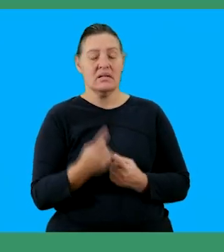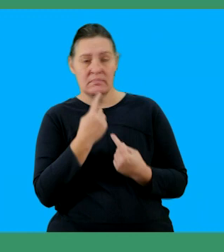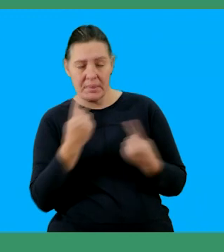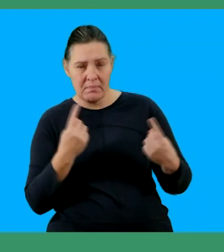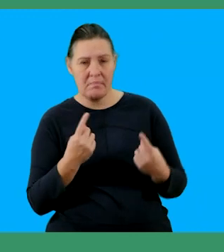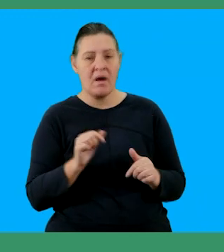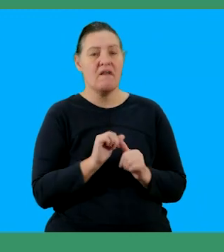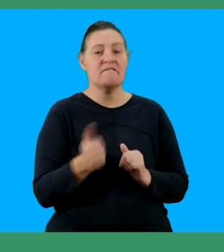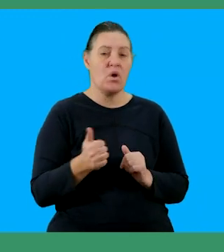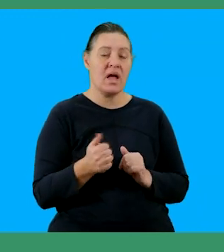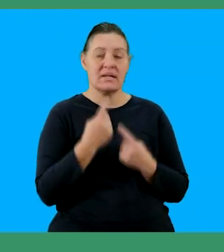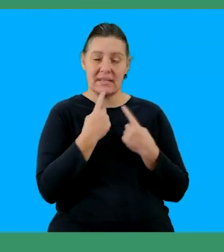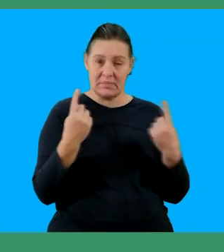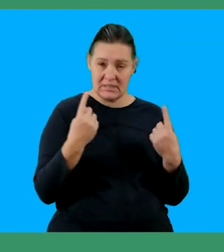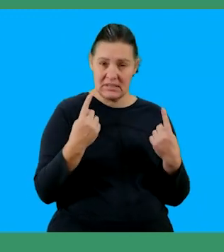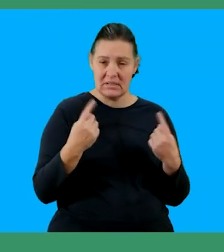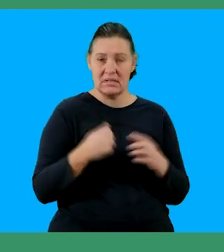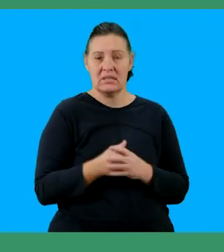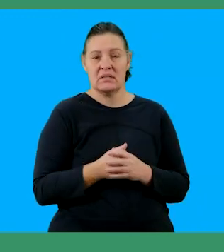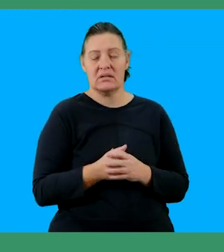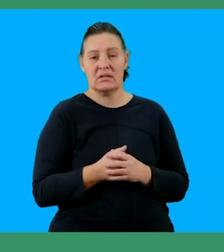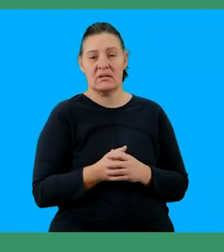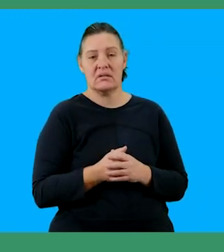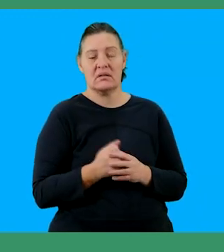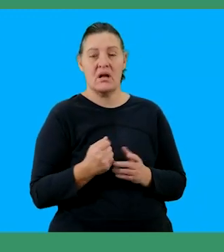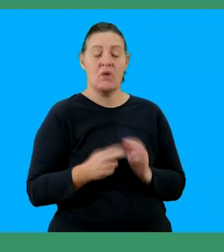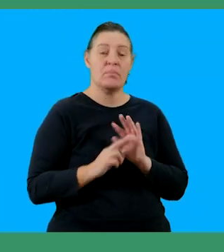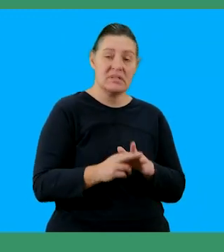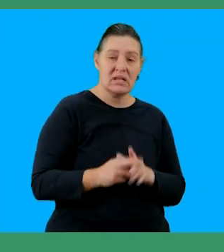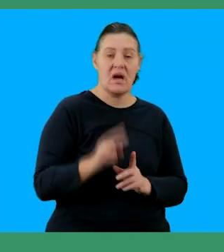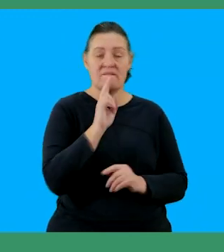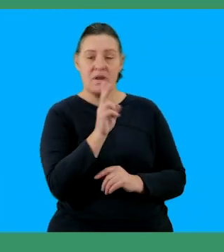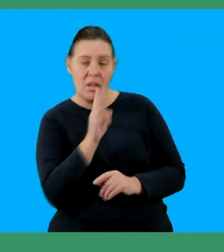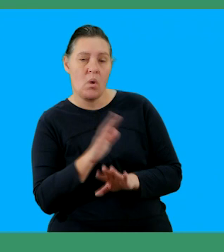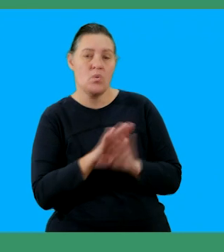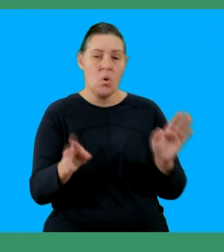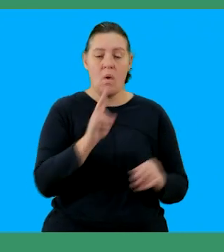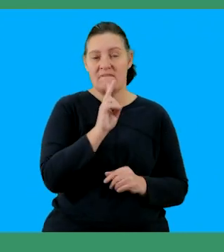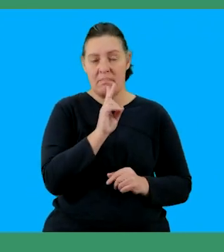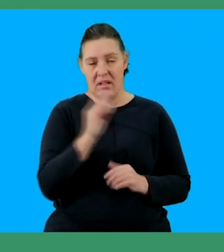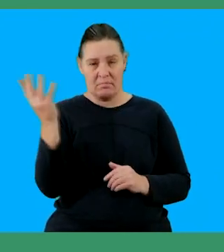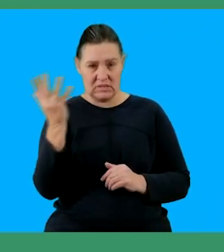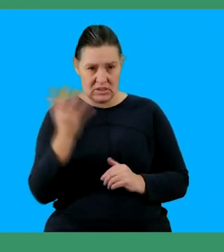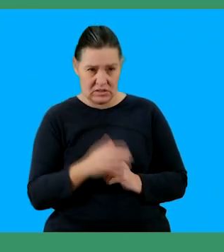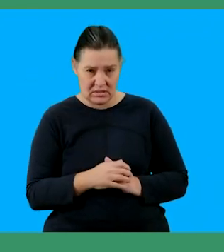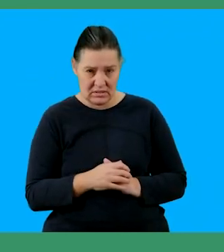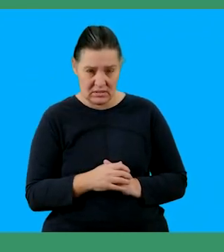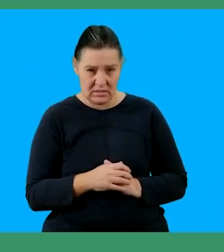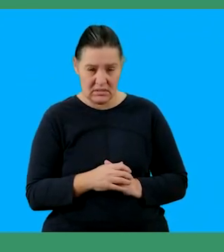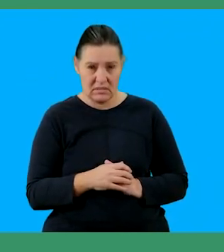state whether the following statements represent verbal or non-verbal